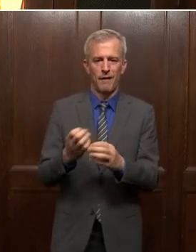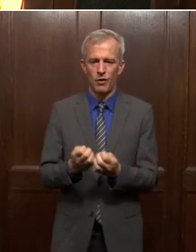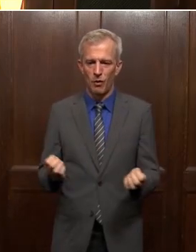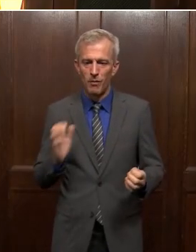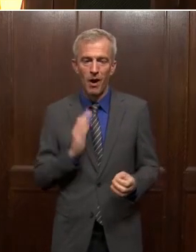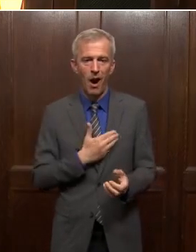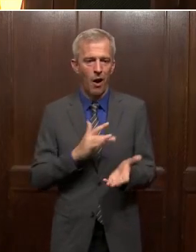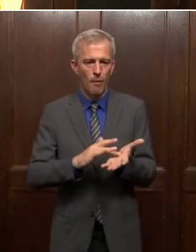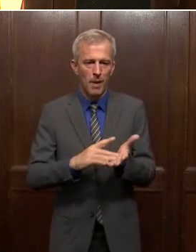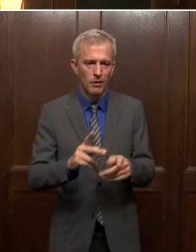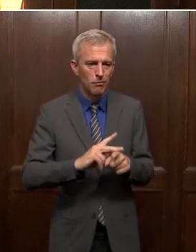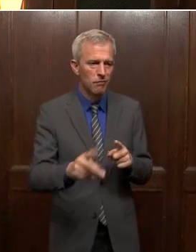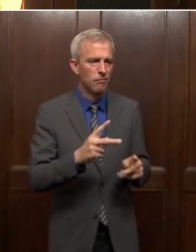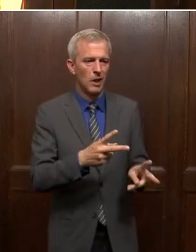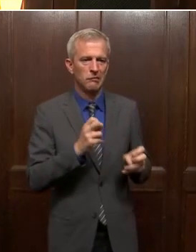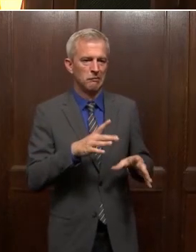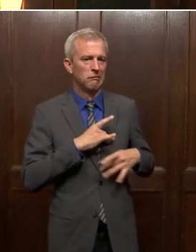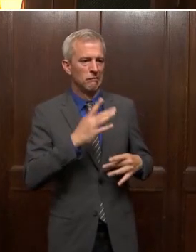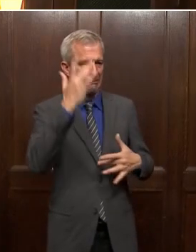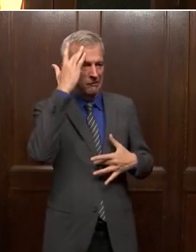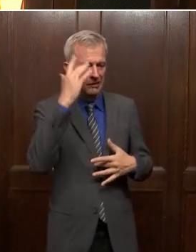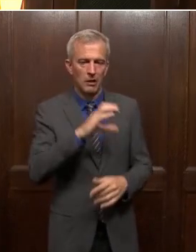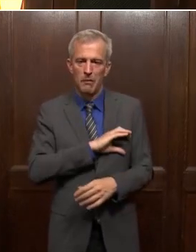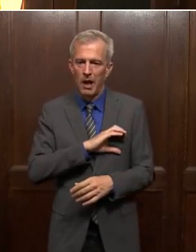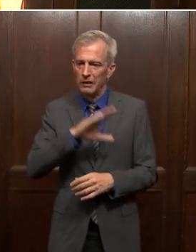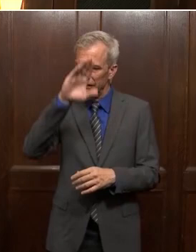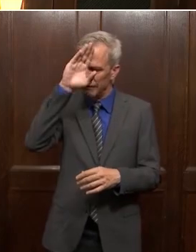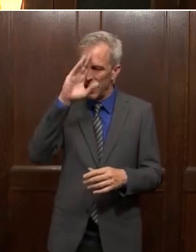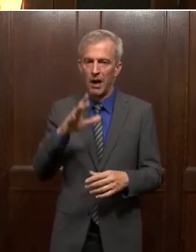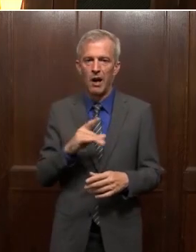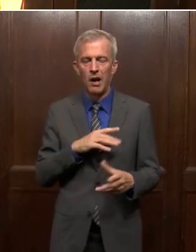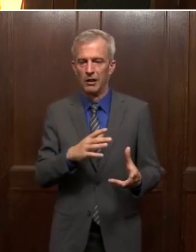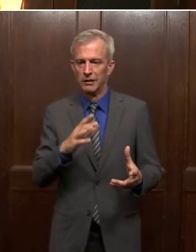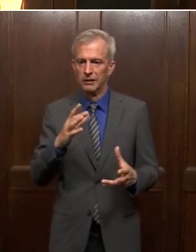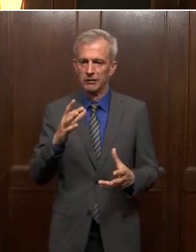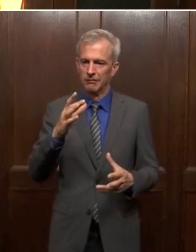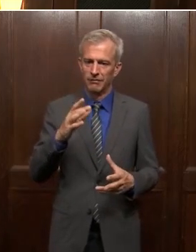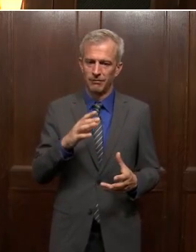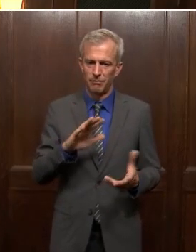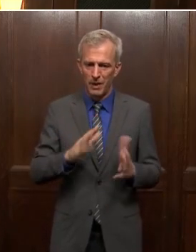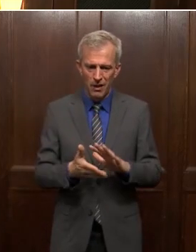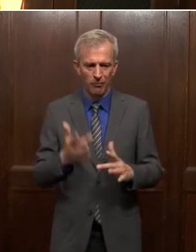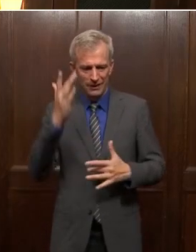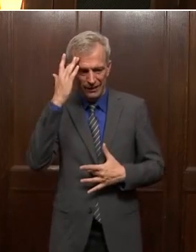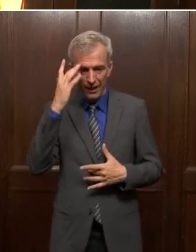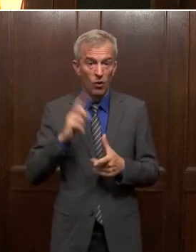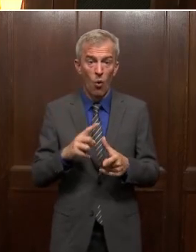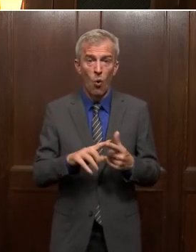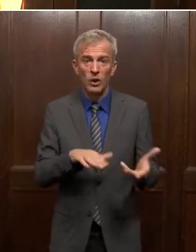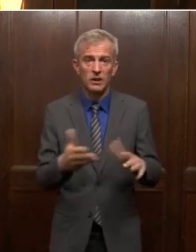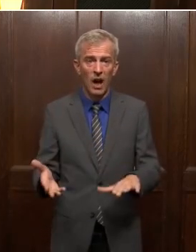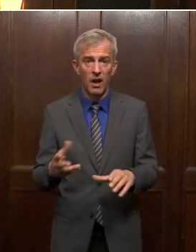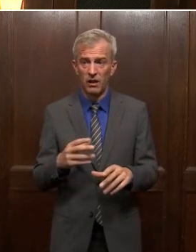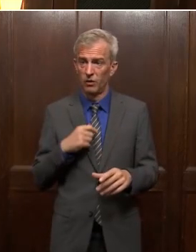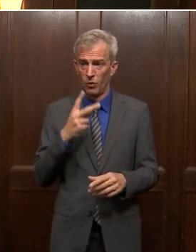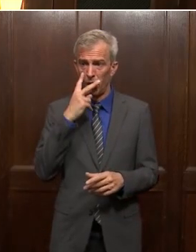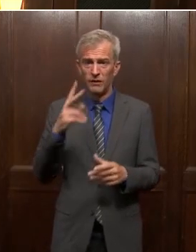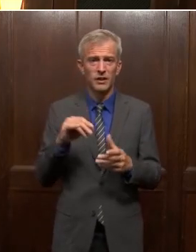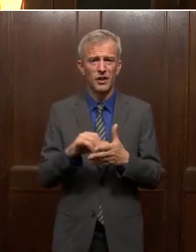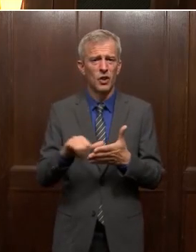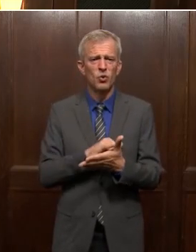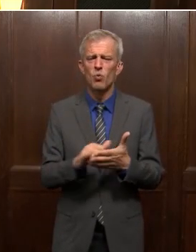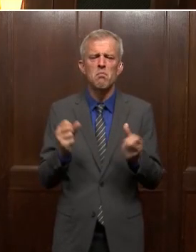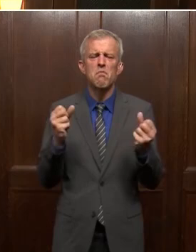our firefighters or police officers are getting infected or even dying, as we've seen tragically in New York, where first responders have died in